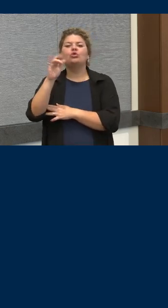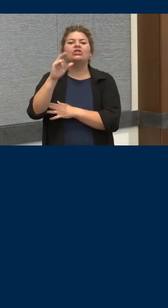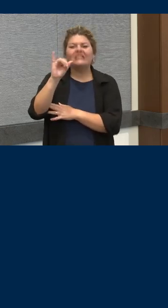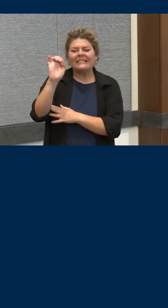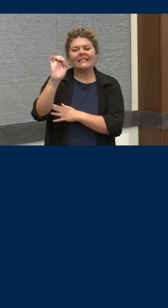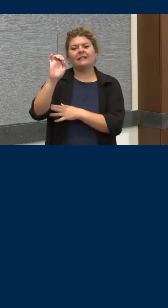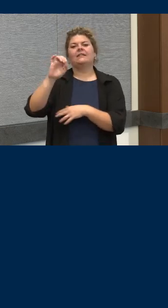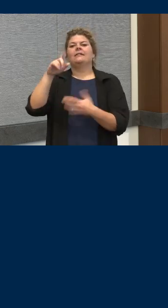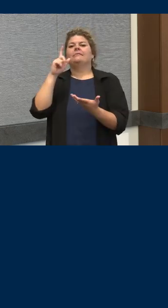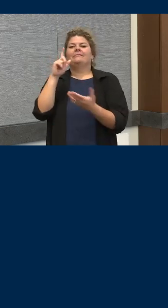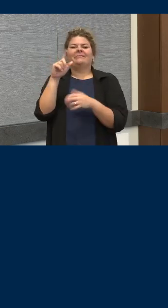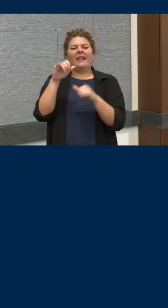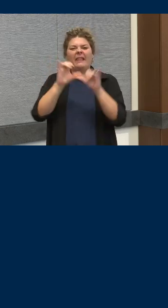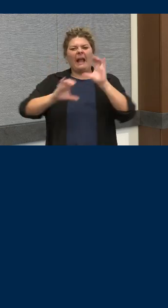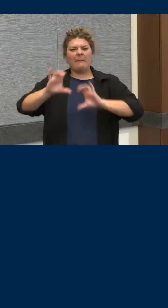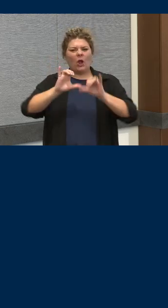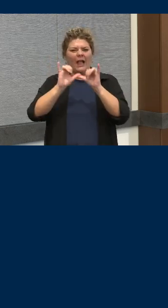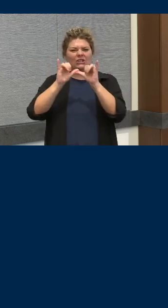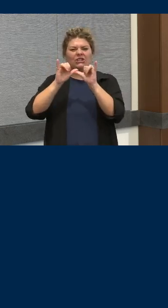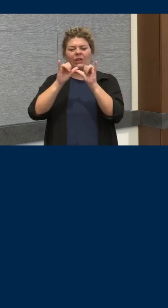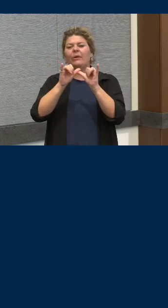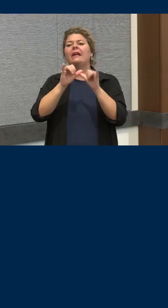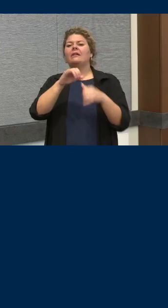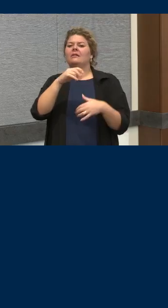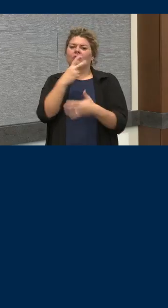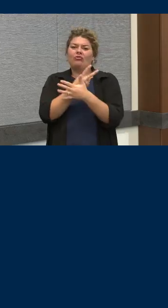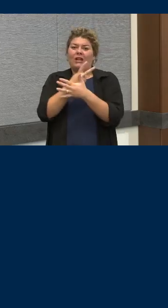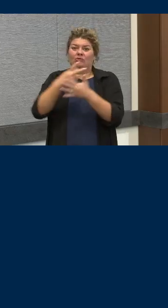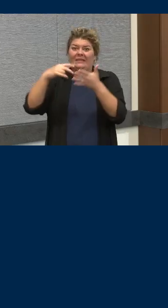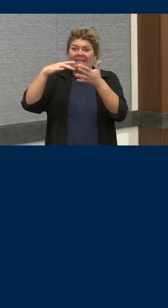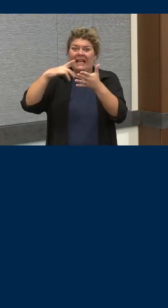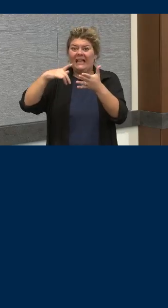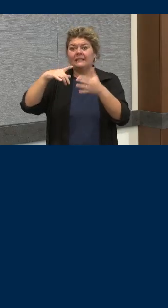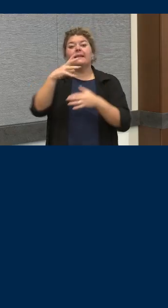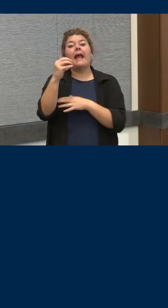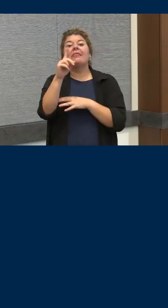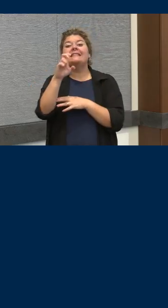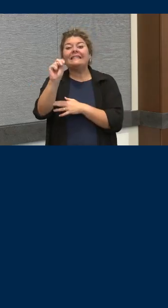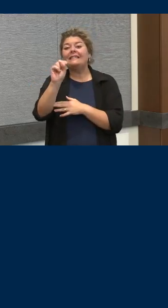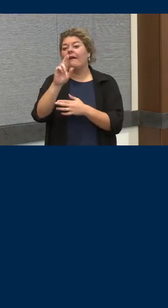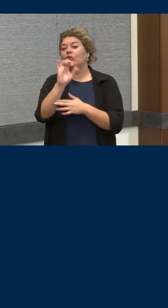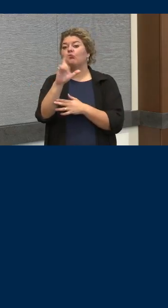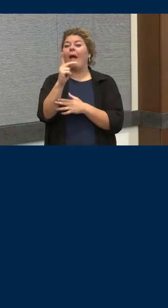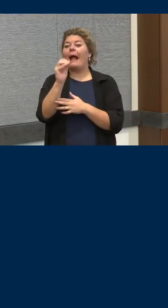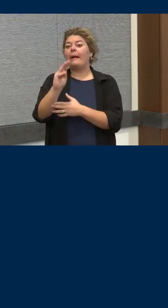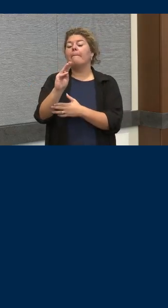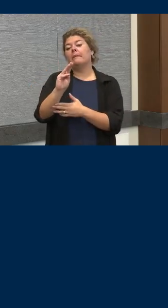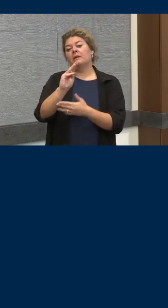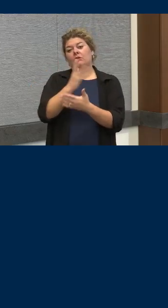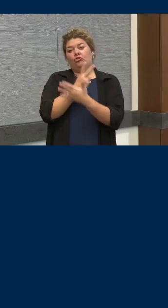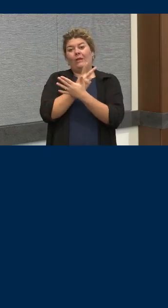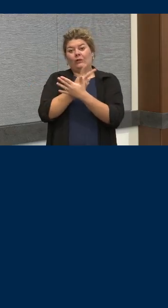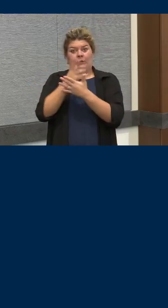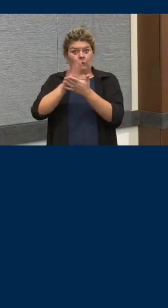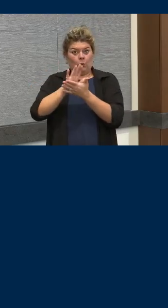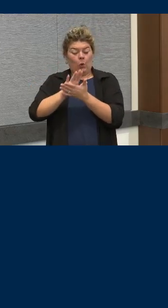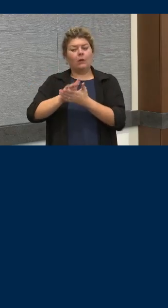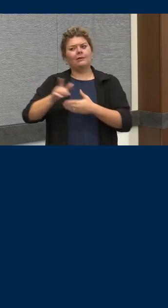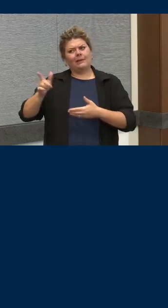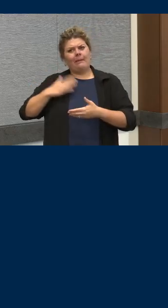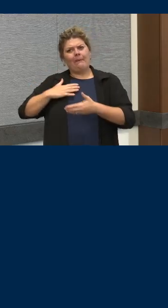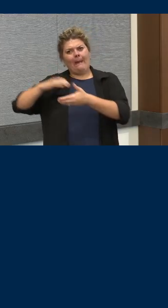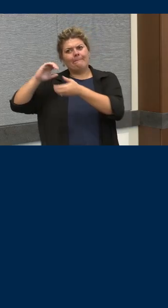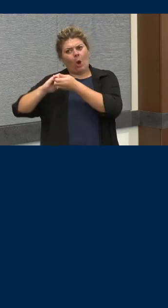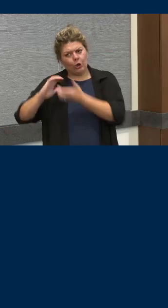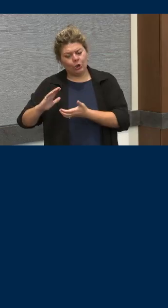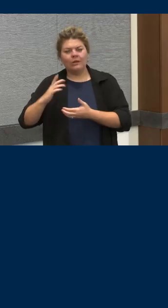Vice Provost for Academic Affairs Graduate Studies, and Dean of the Rackham Graduate School, who will be my partner